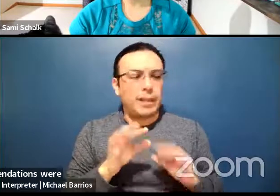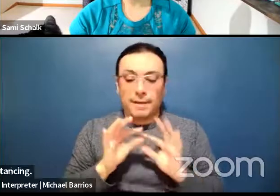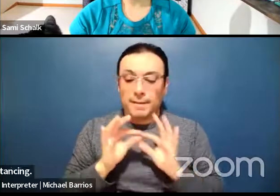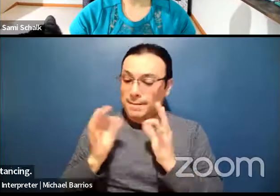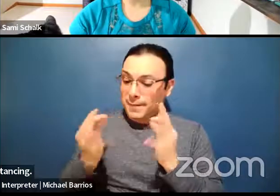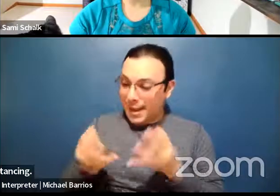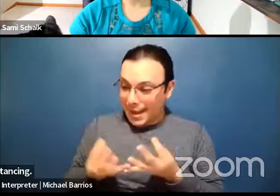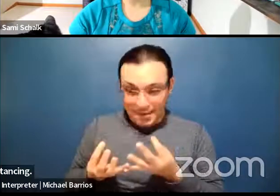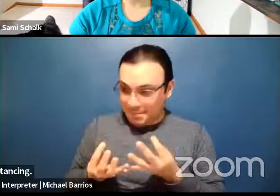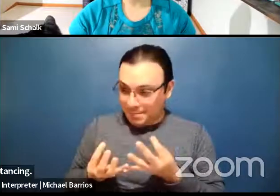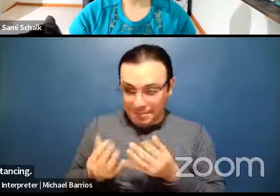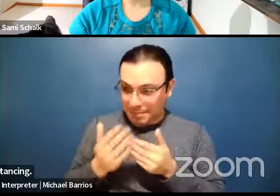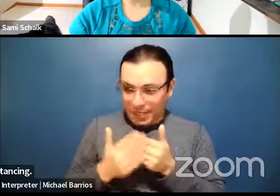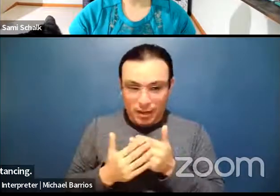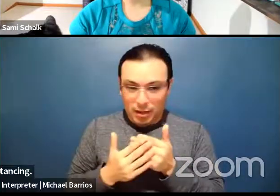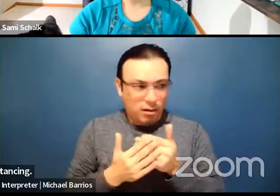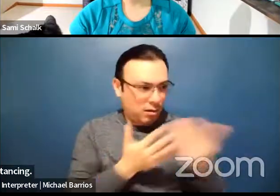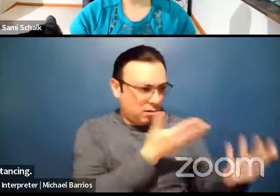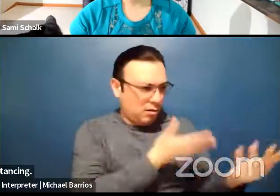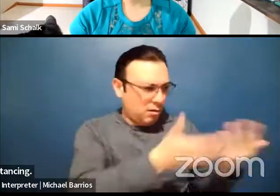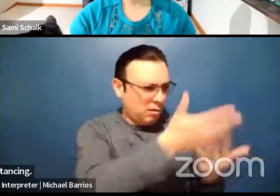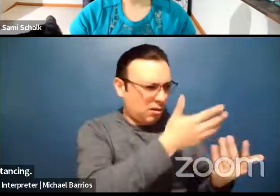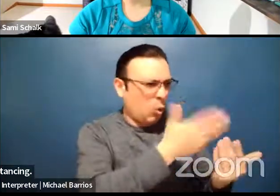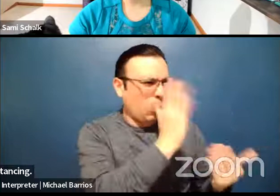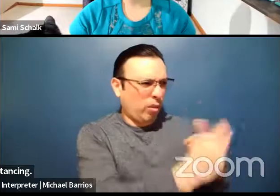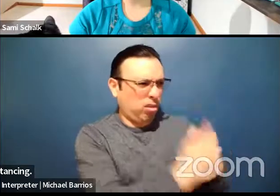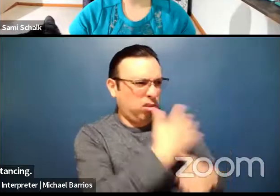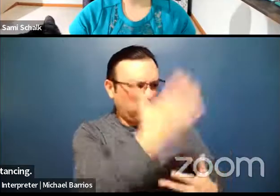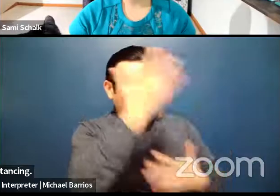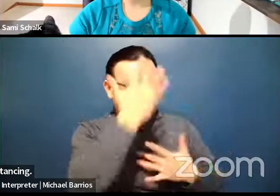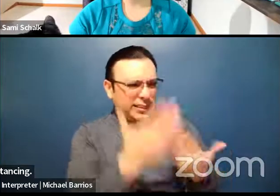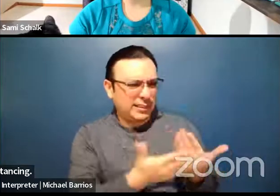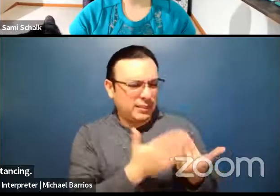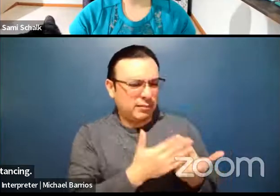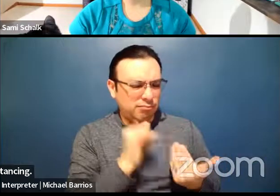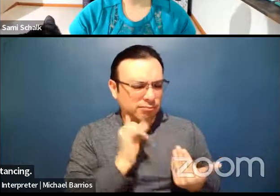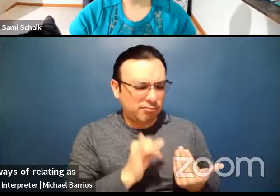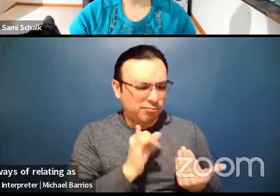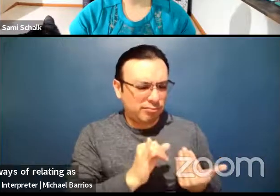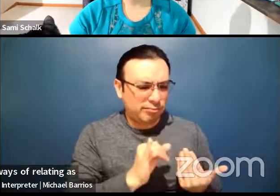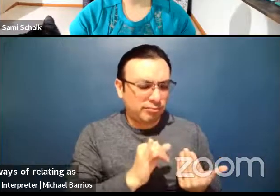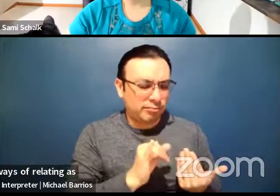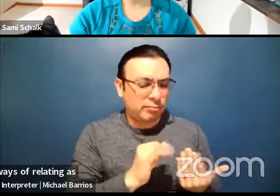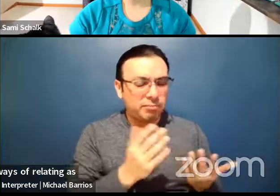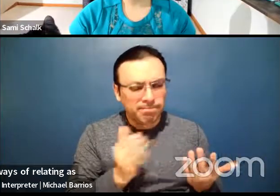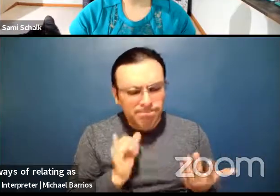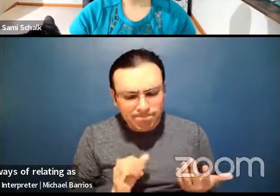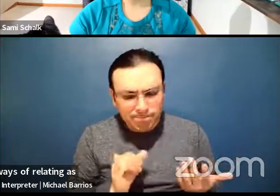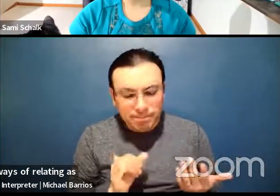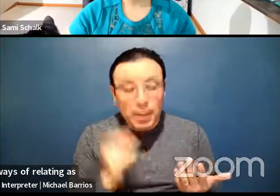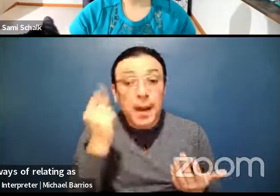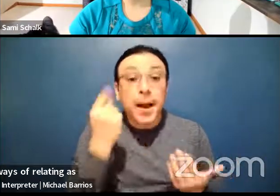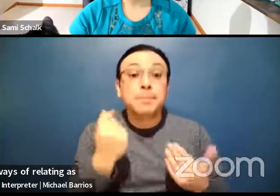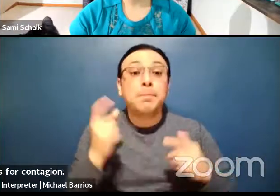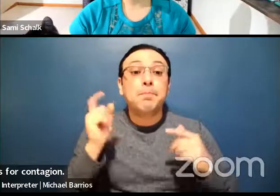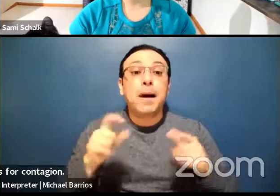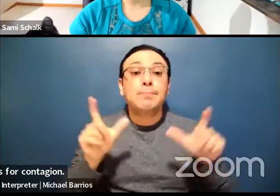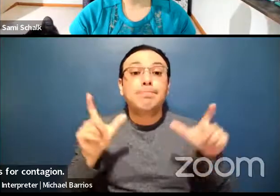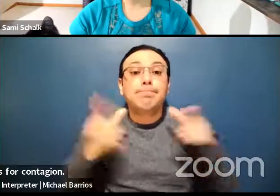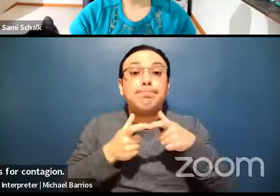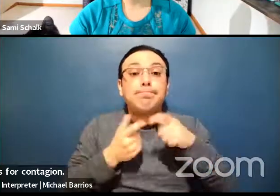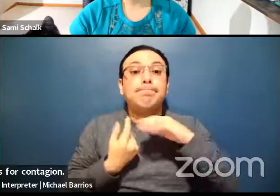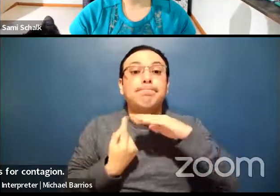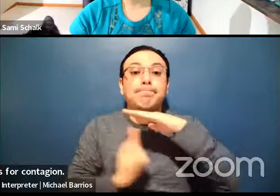contagion. On the other hand, quarantine also provided some relief to those of us looking for a reason